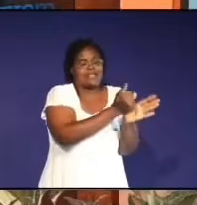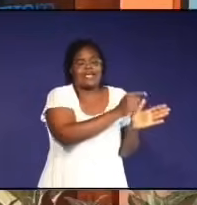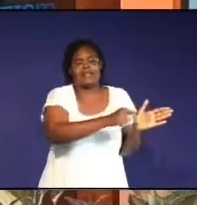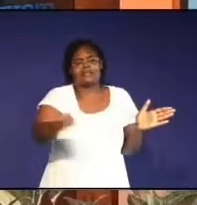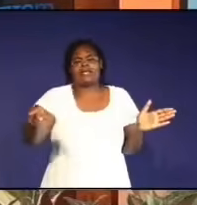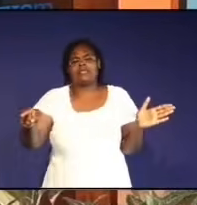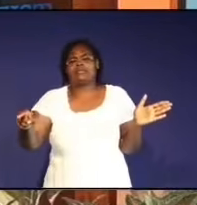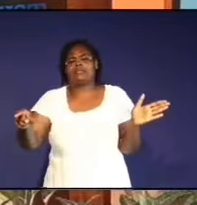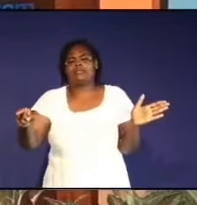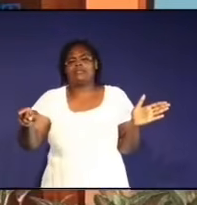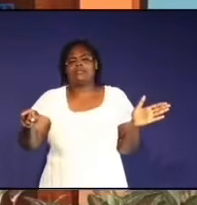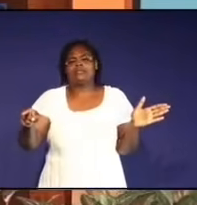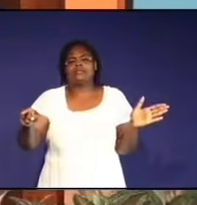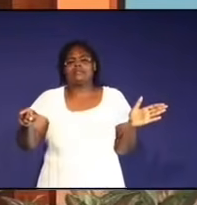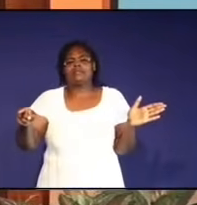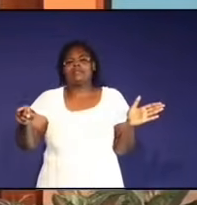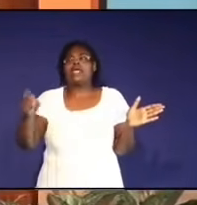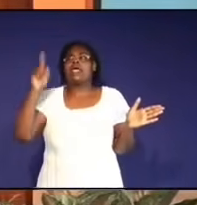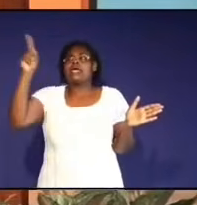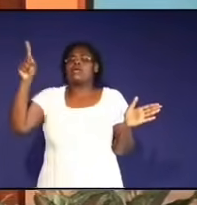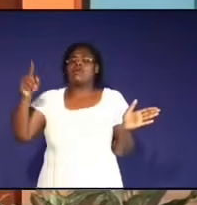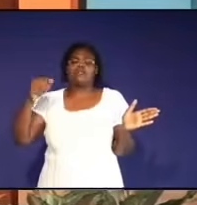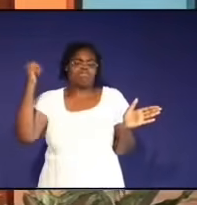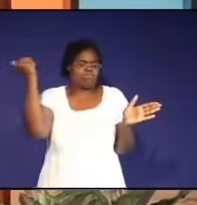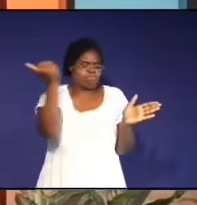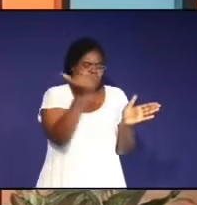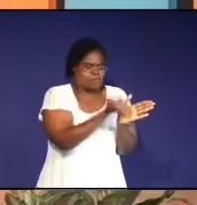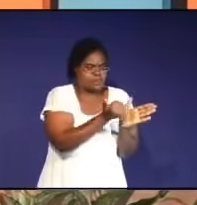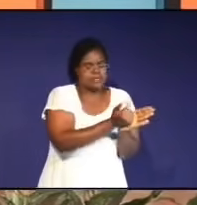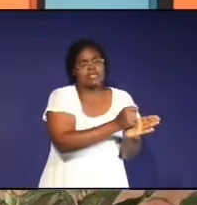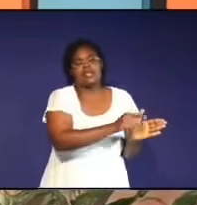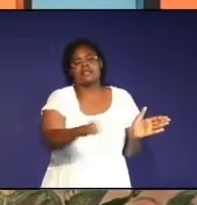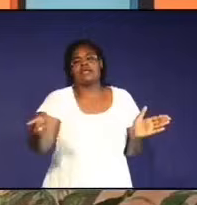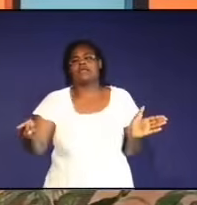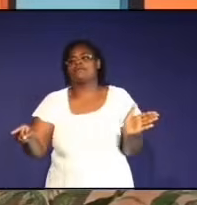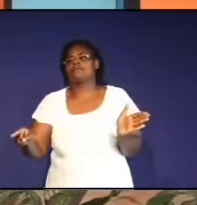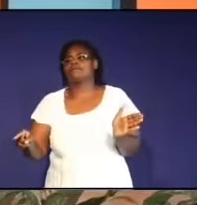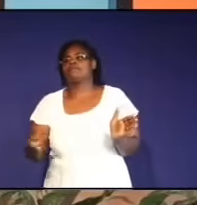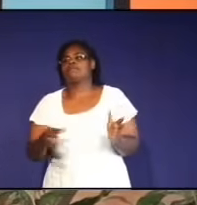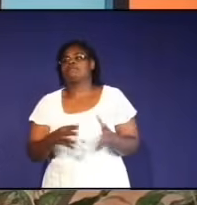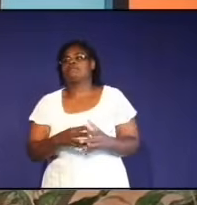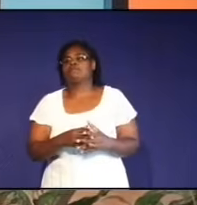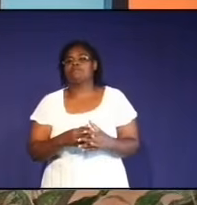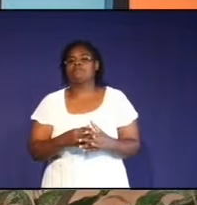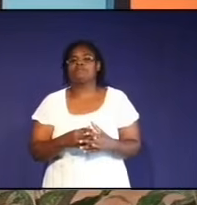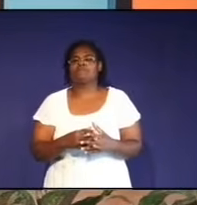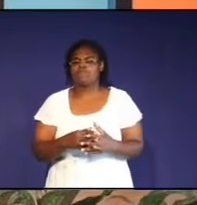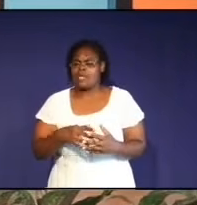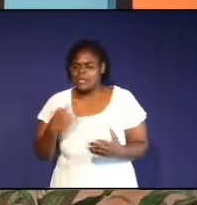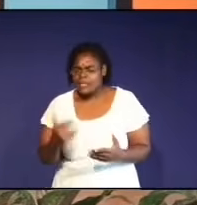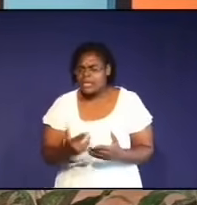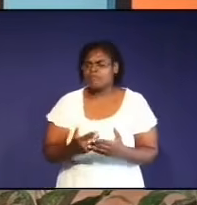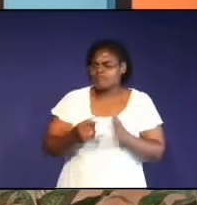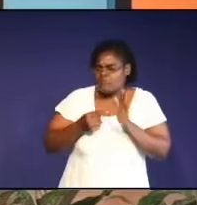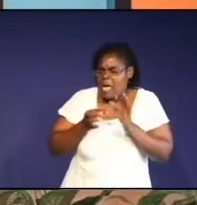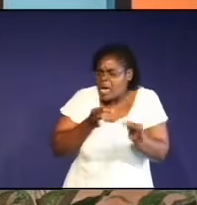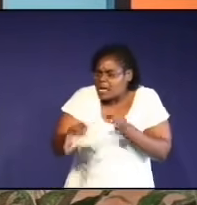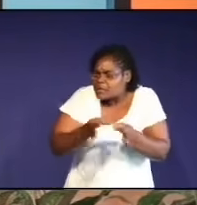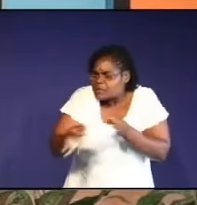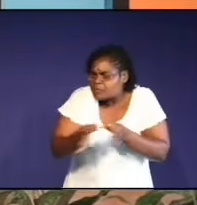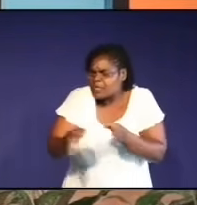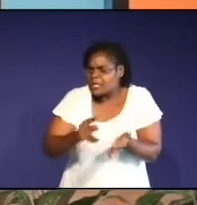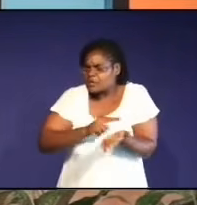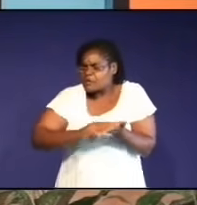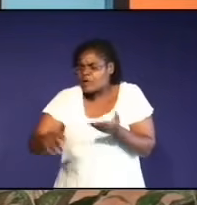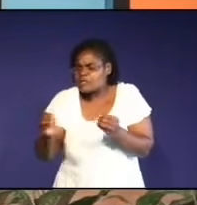set my mark on them. Oh, bless the Lord. There's something else. Can I juice the text some more?